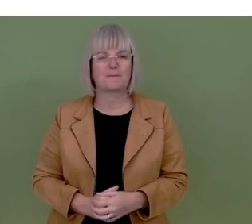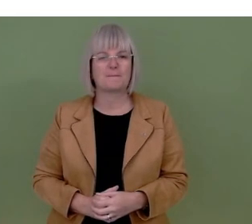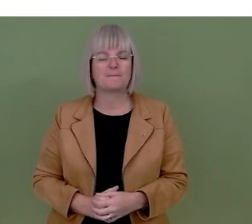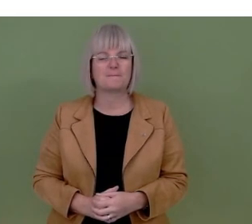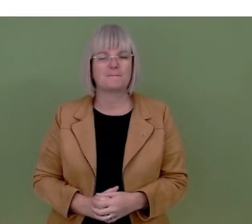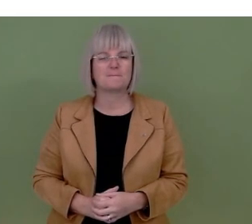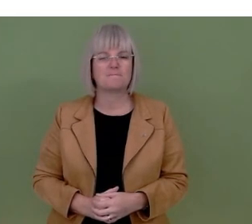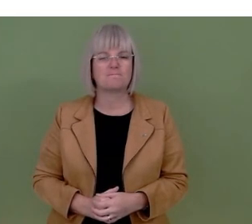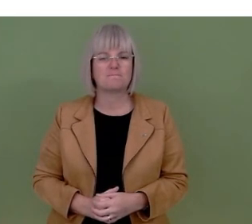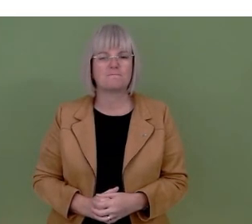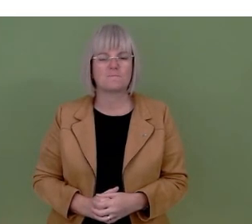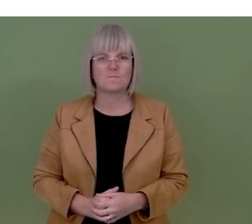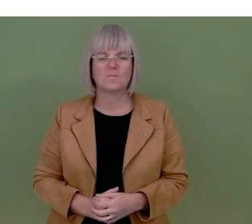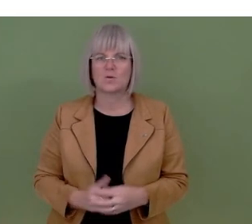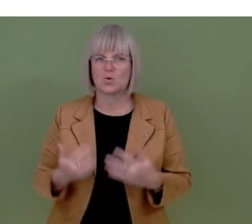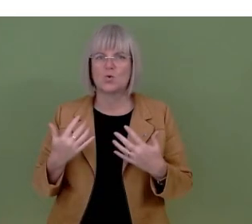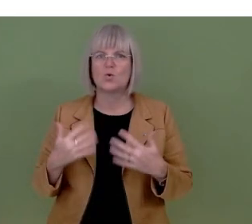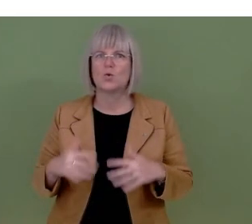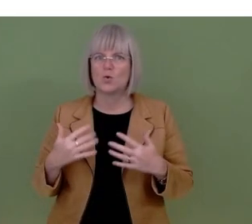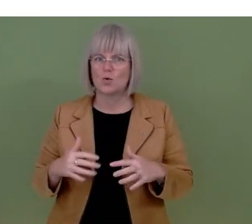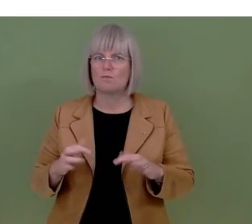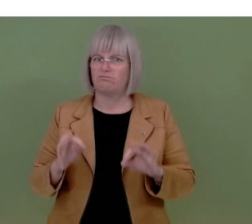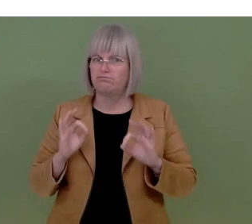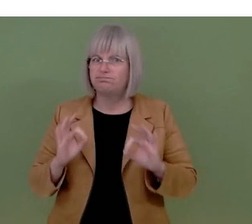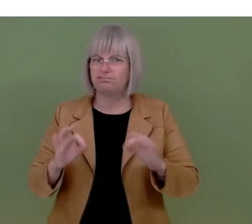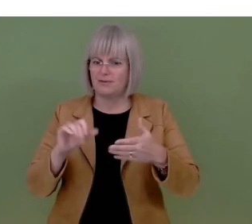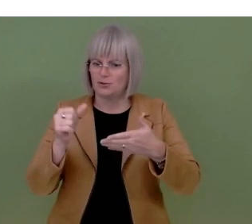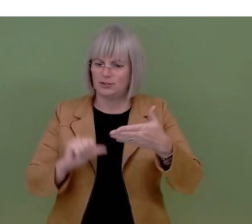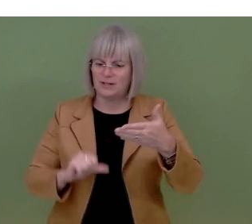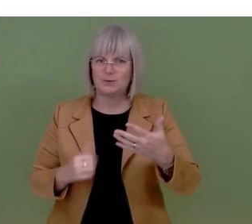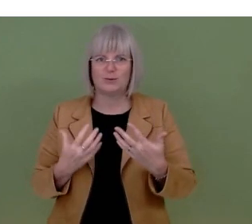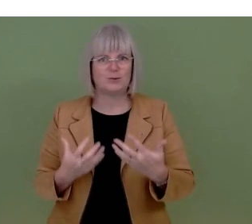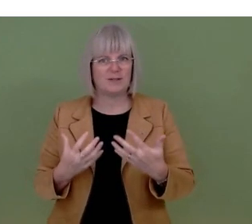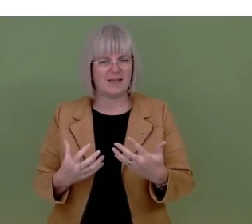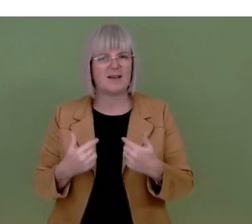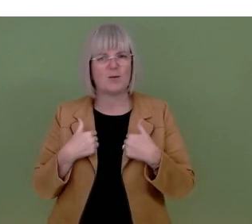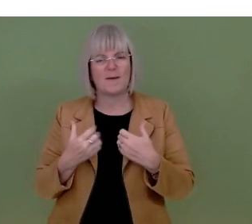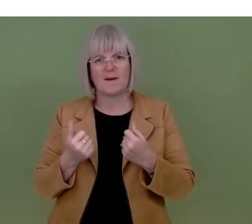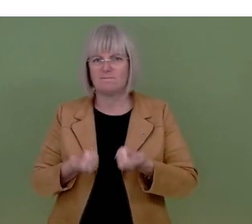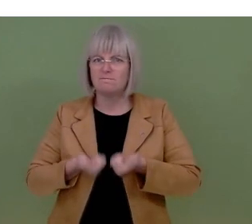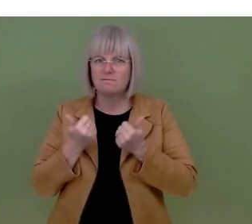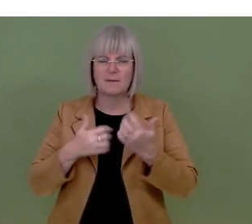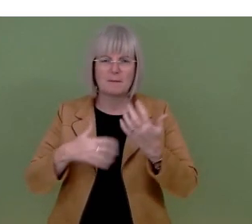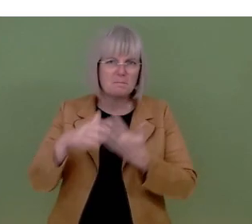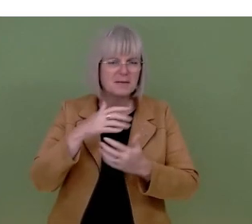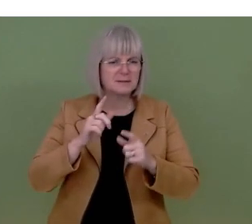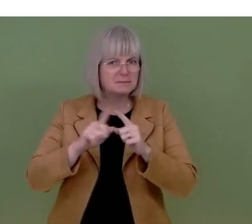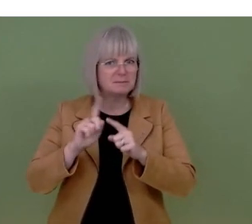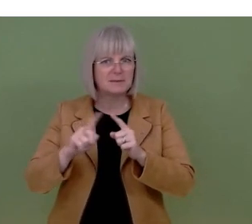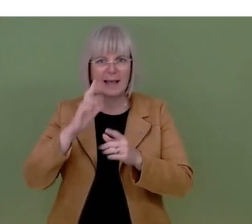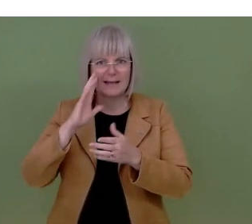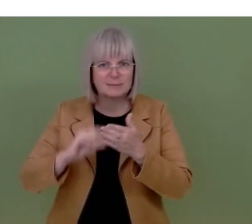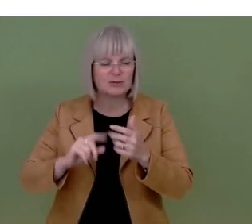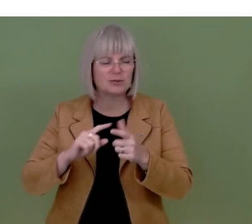We've got a really fabulous agenda for you today. So we've got an excellent mix of experiences, thoughts, and